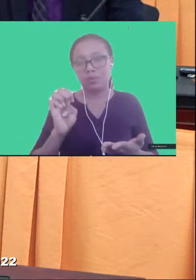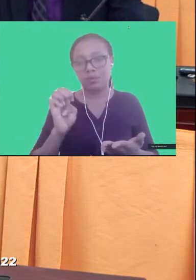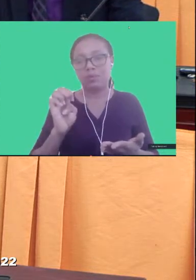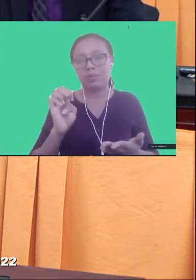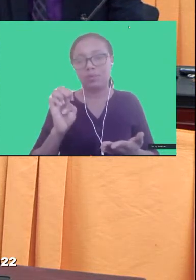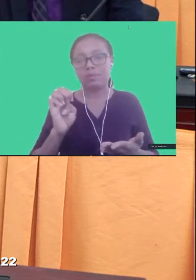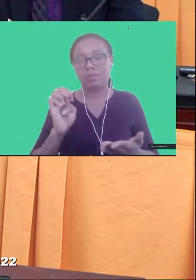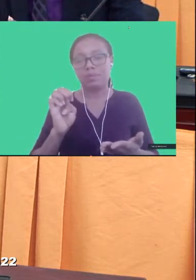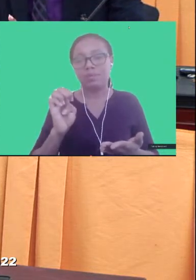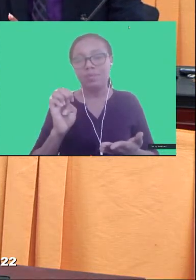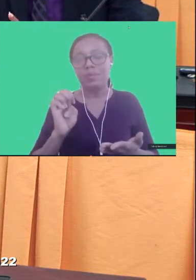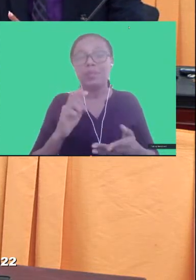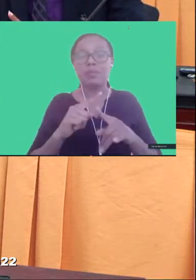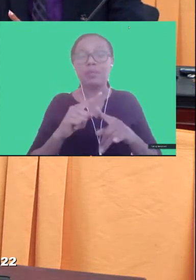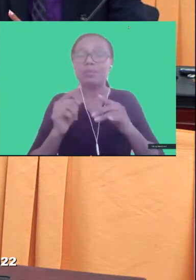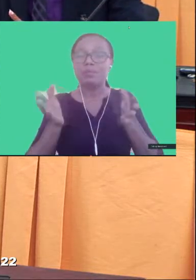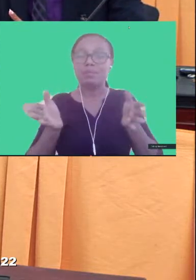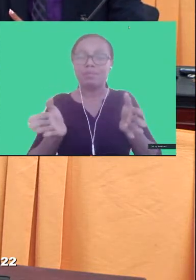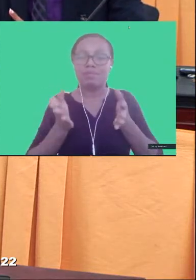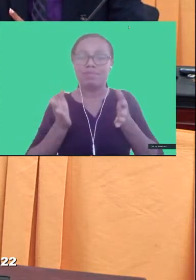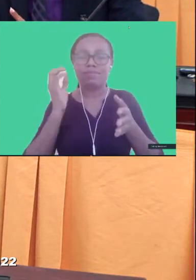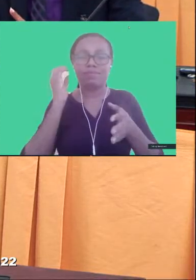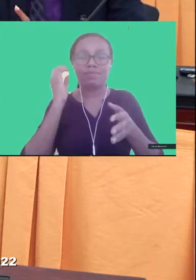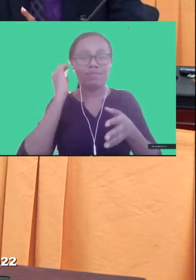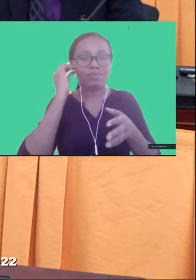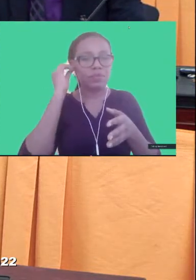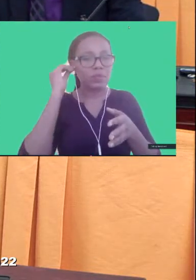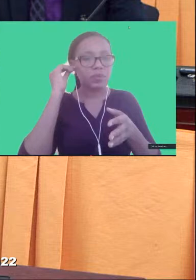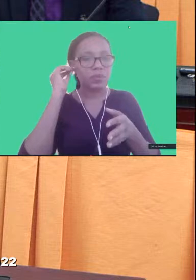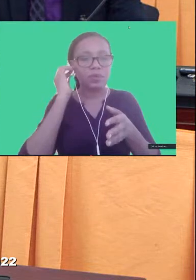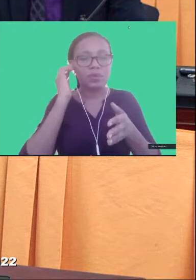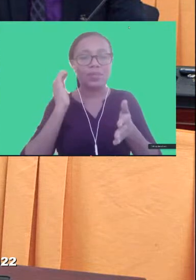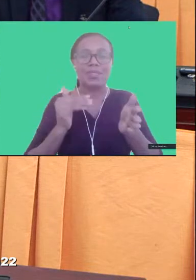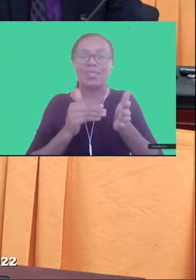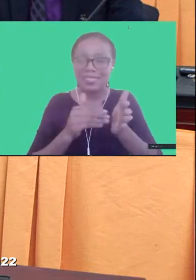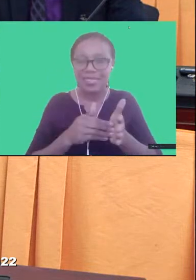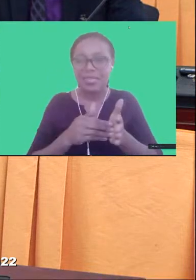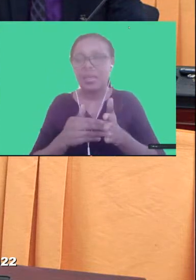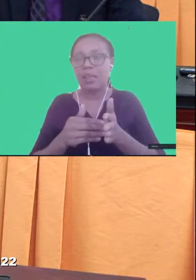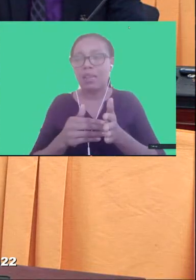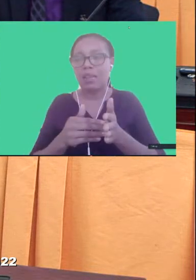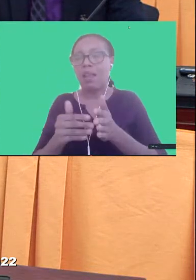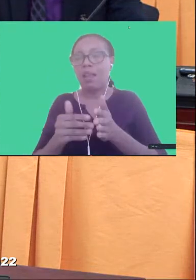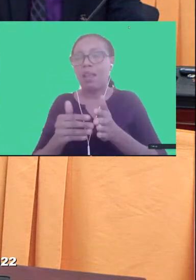would again ask BS to speak to the issue.